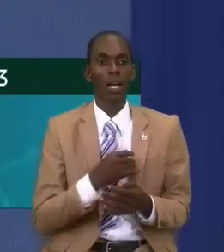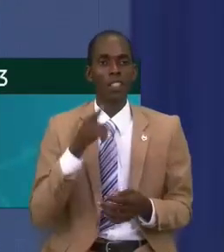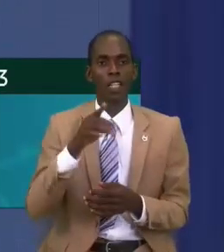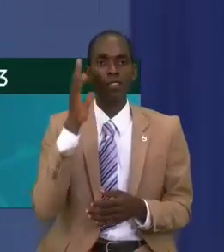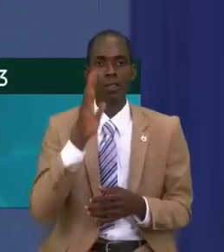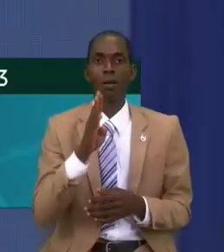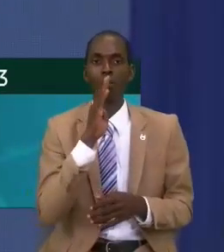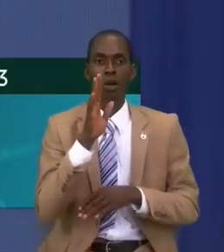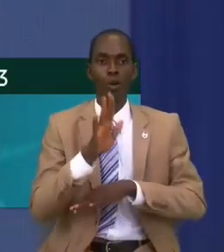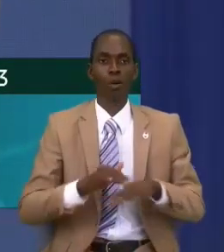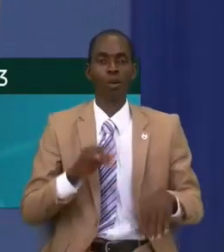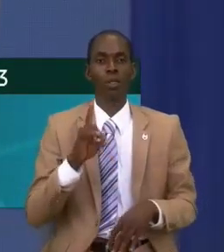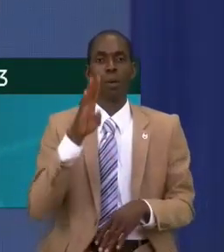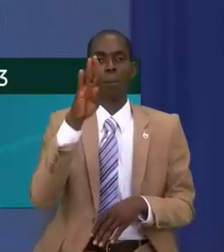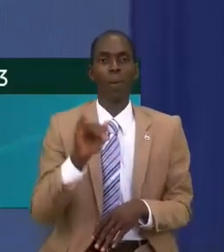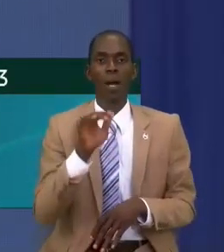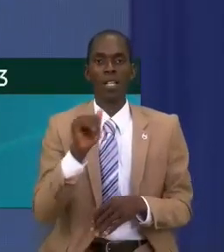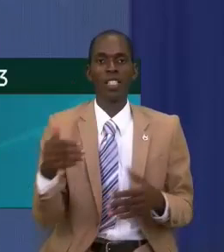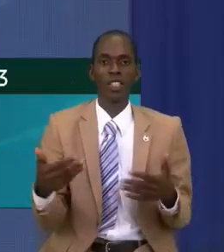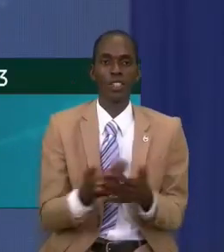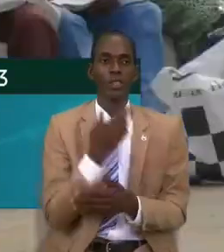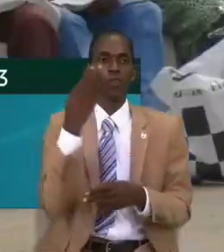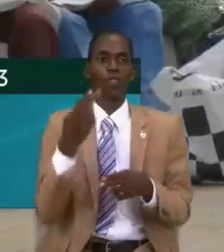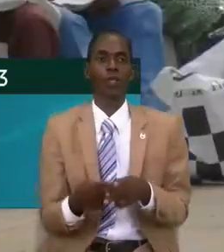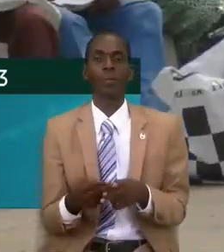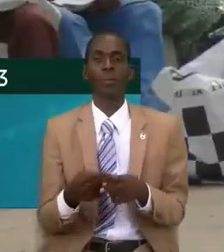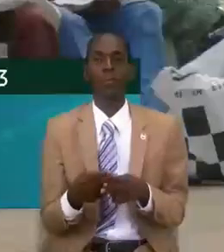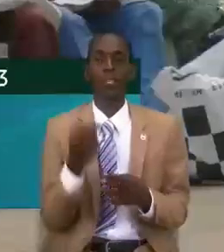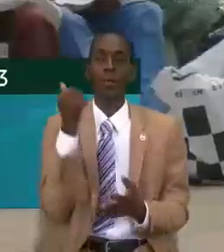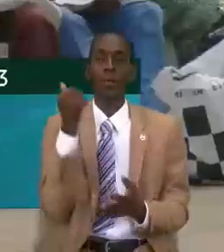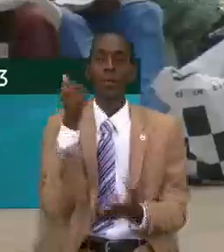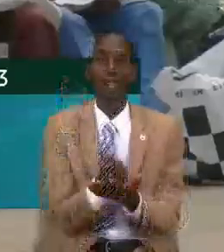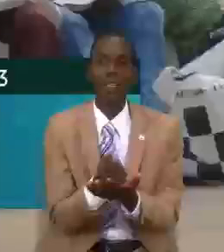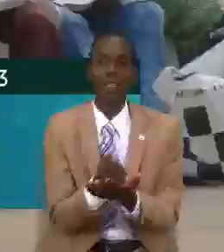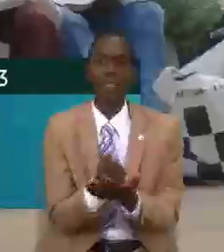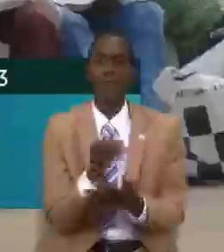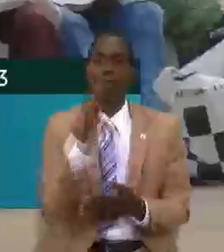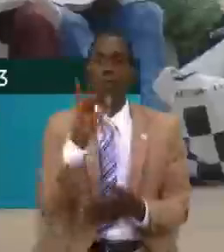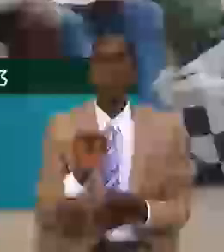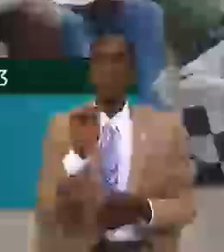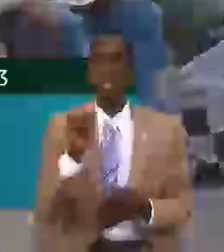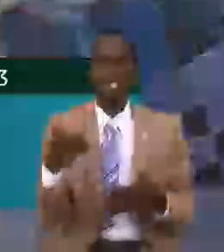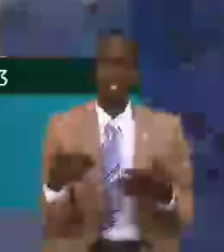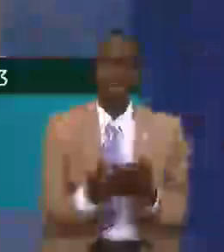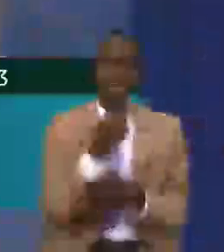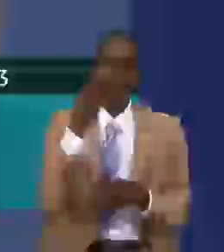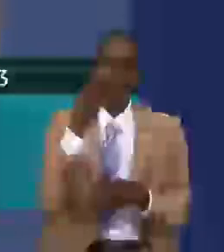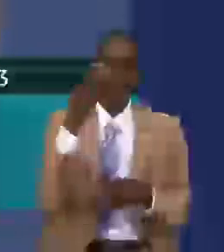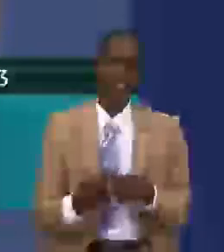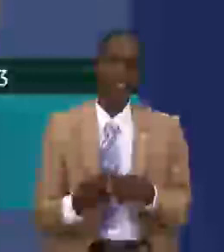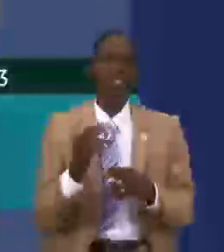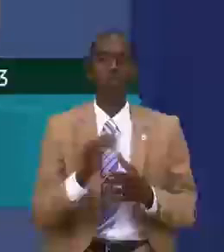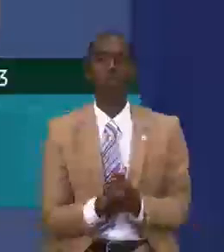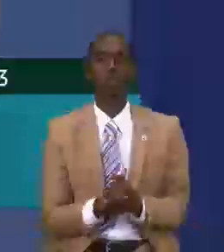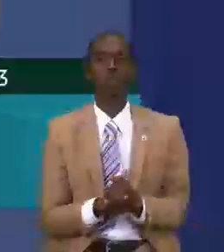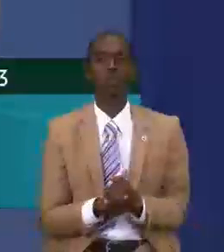name. By a new name. There are no more Sikla.